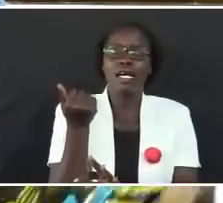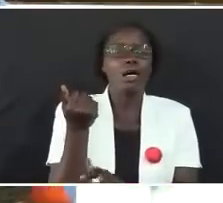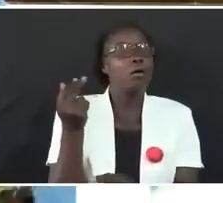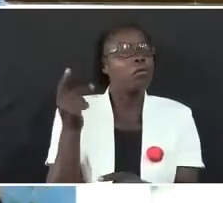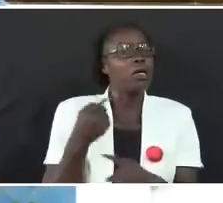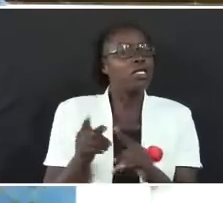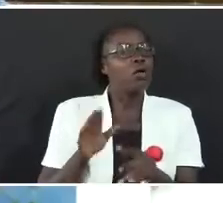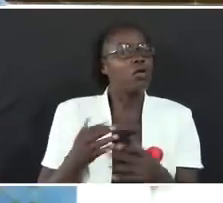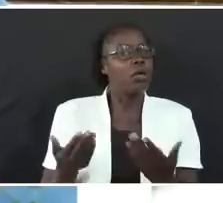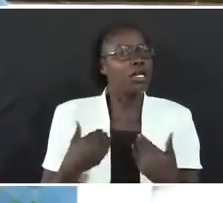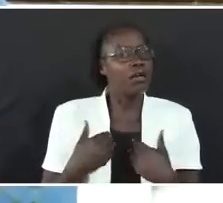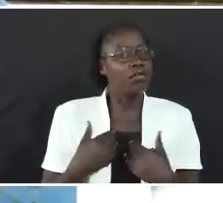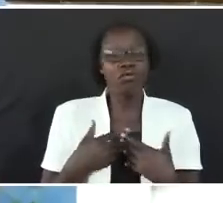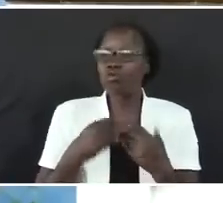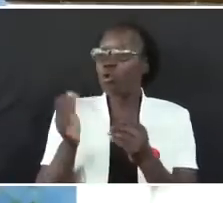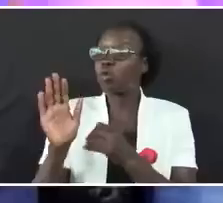to.